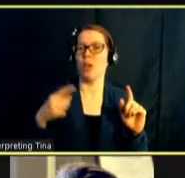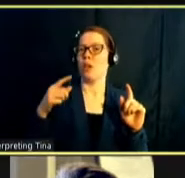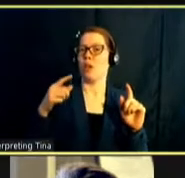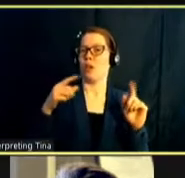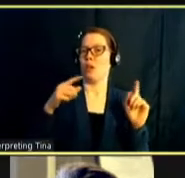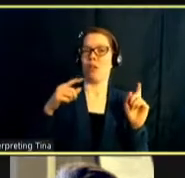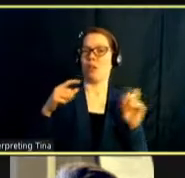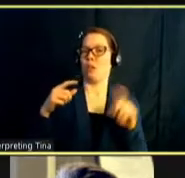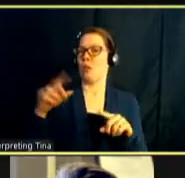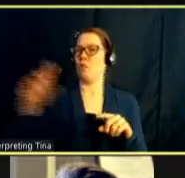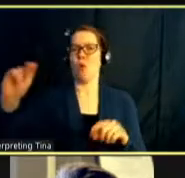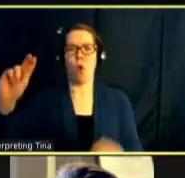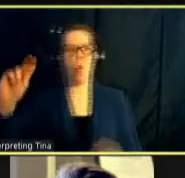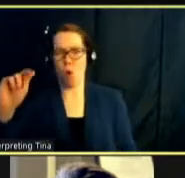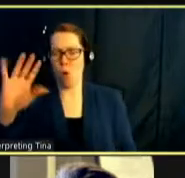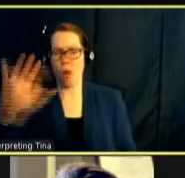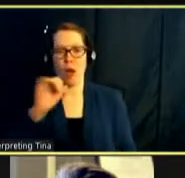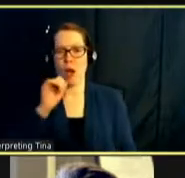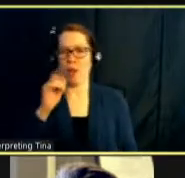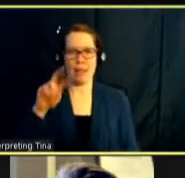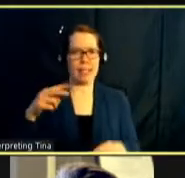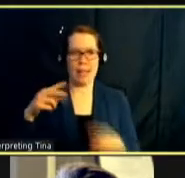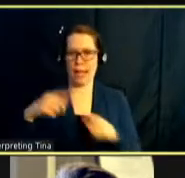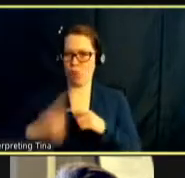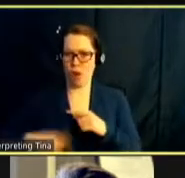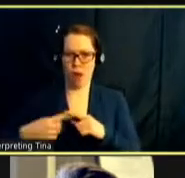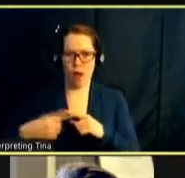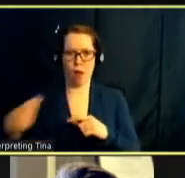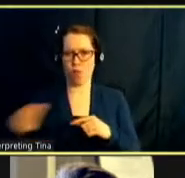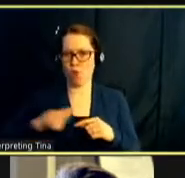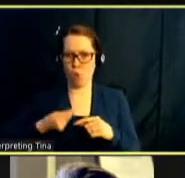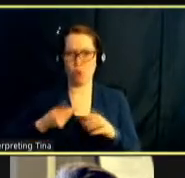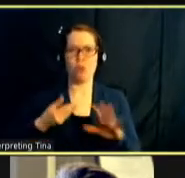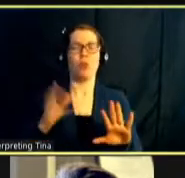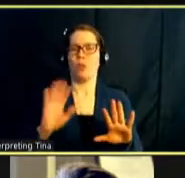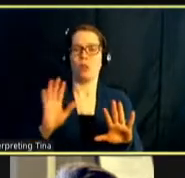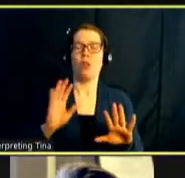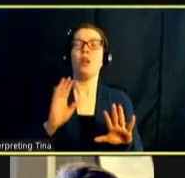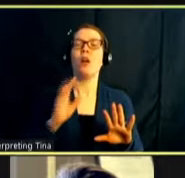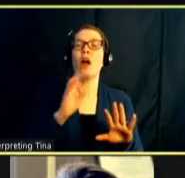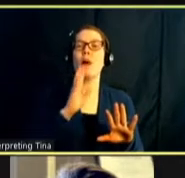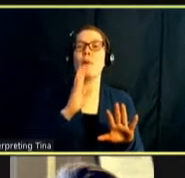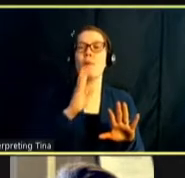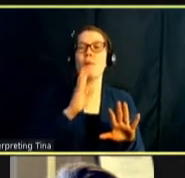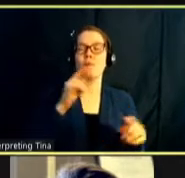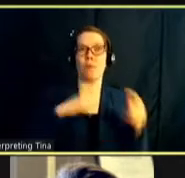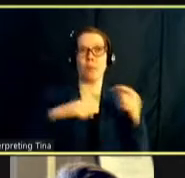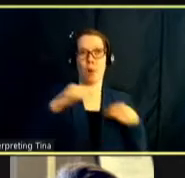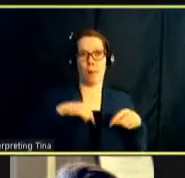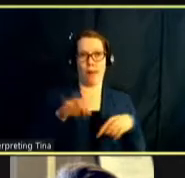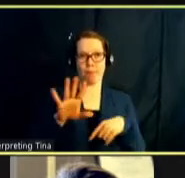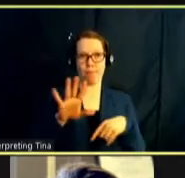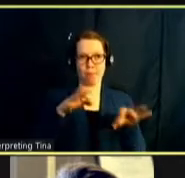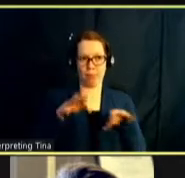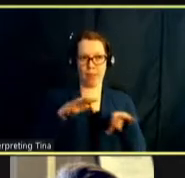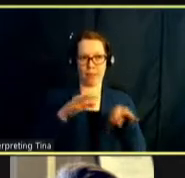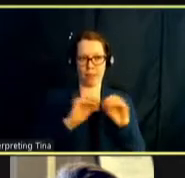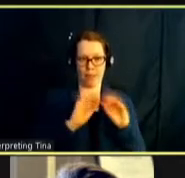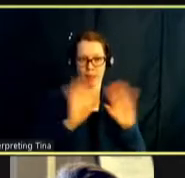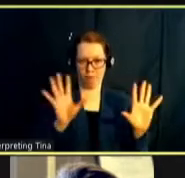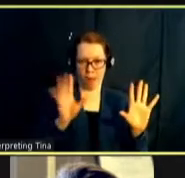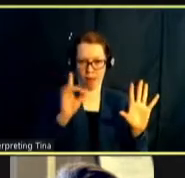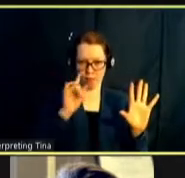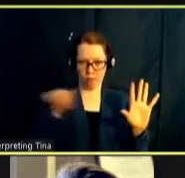No. I'm not even worried about the second round because I know we're going to have doses. Whatever that. Let me take a step back here. That's a really good point for the